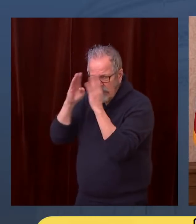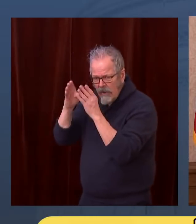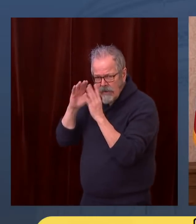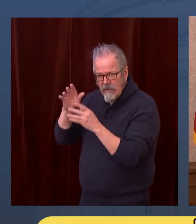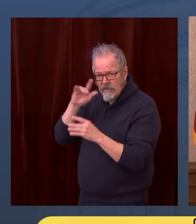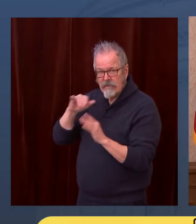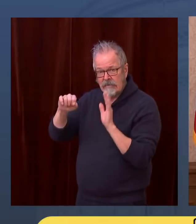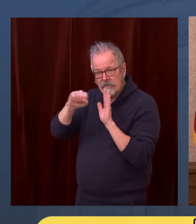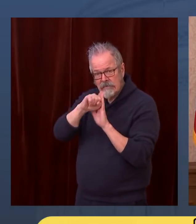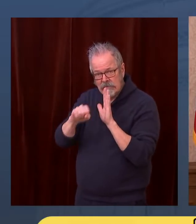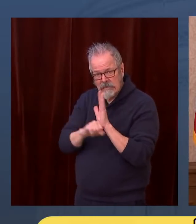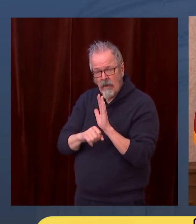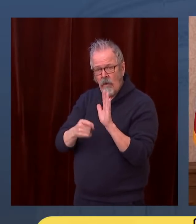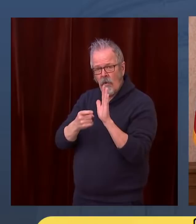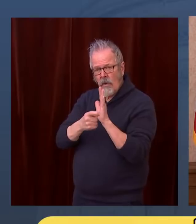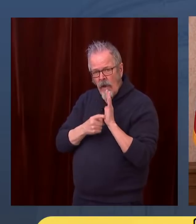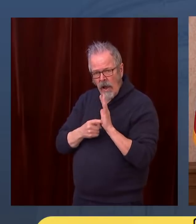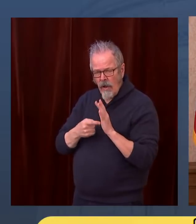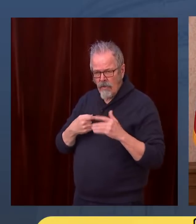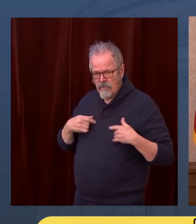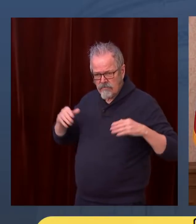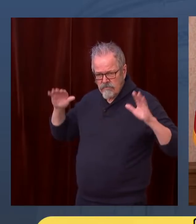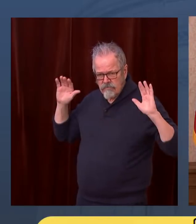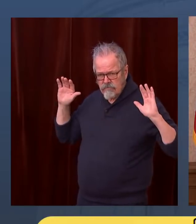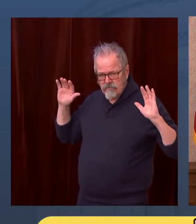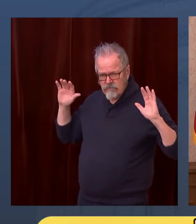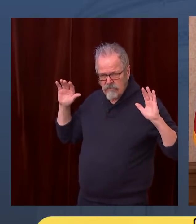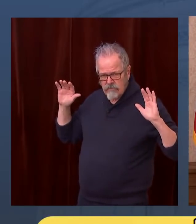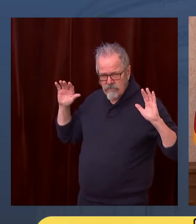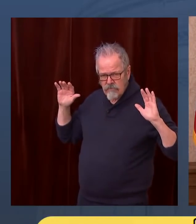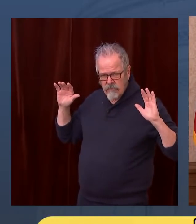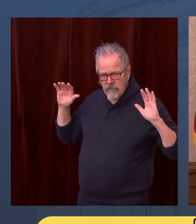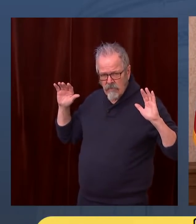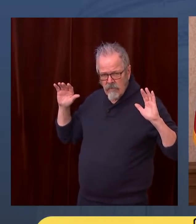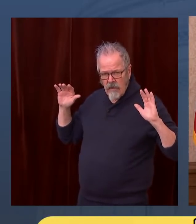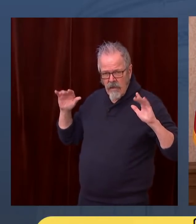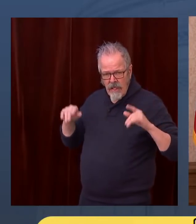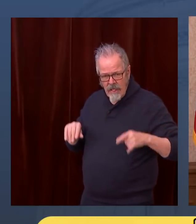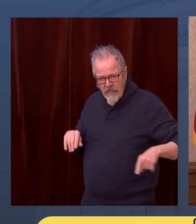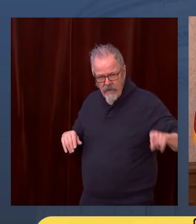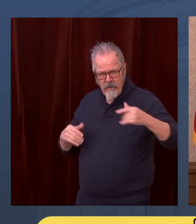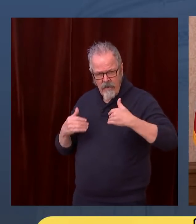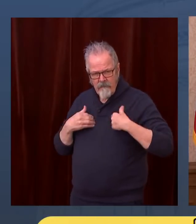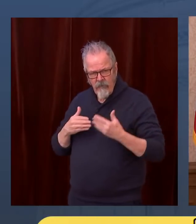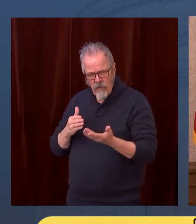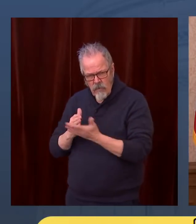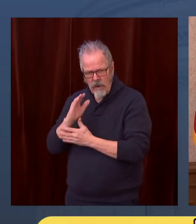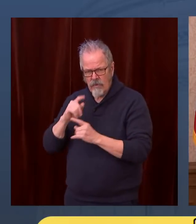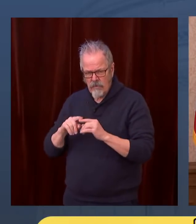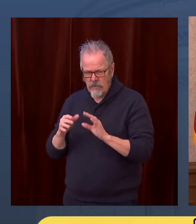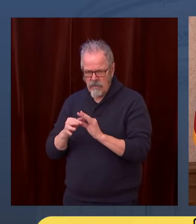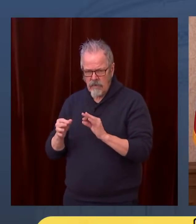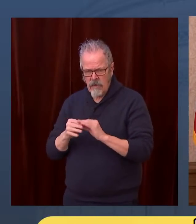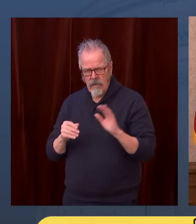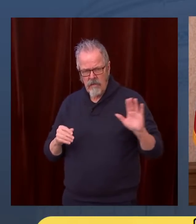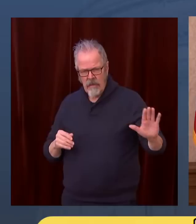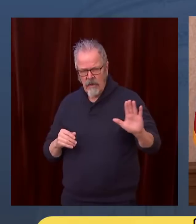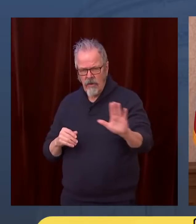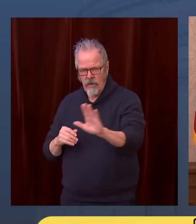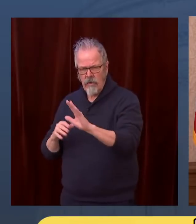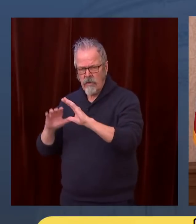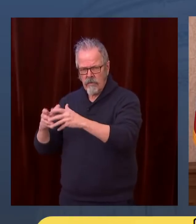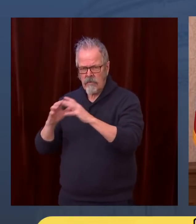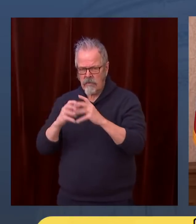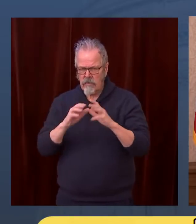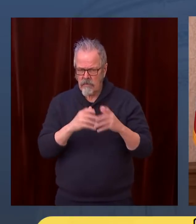Other parts of our democracy still have their voices. And those communities have democratically